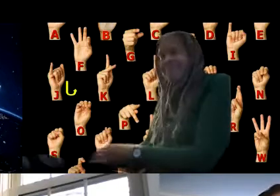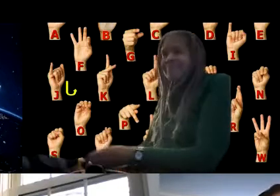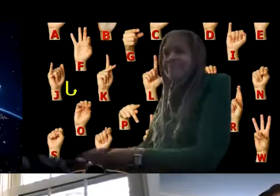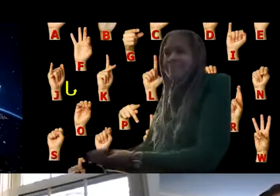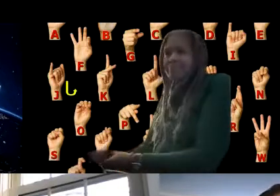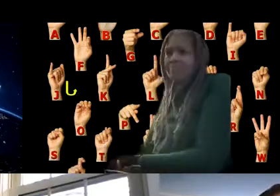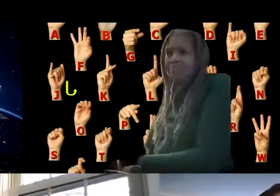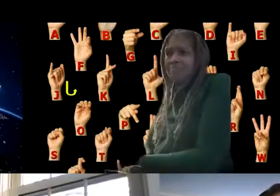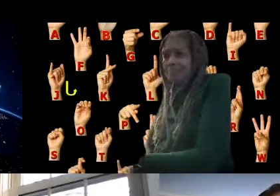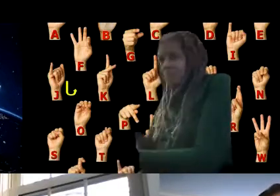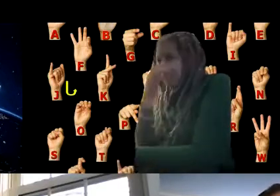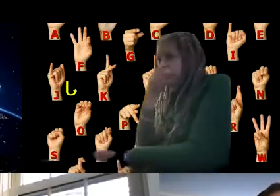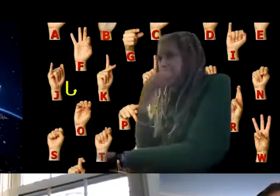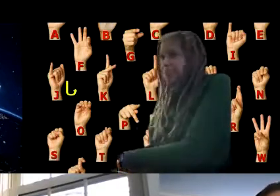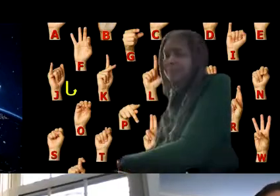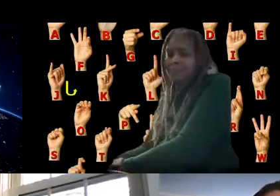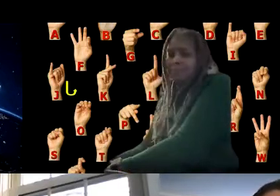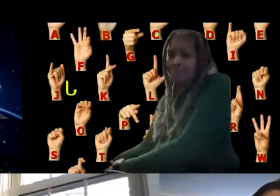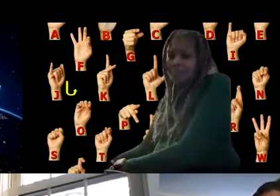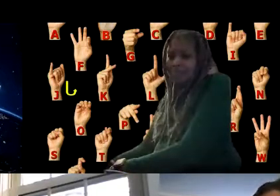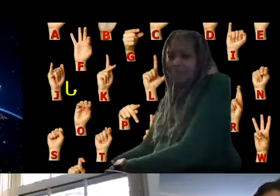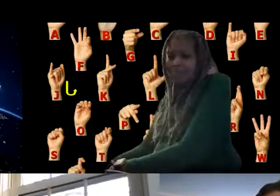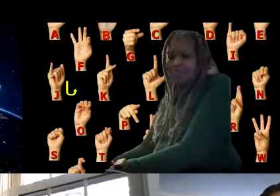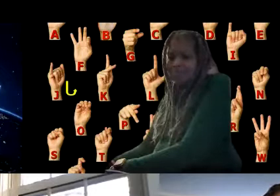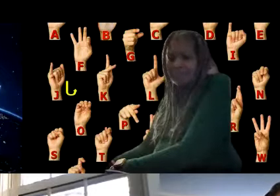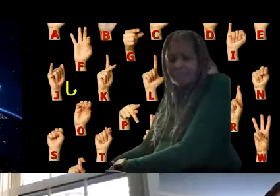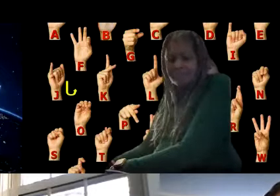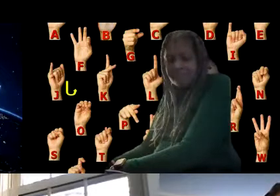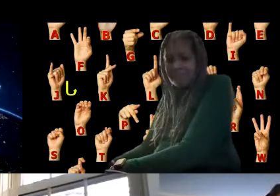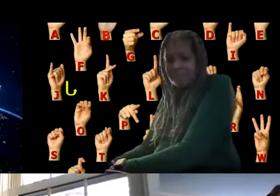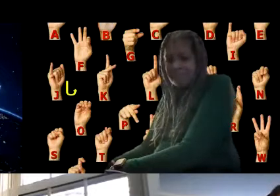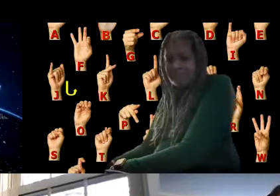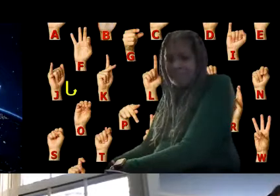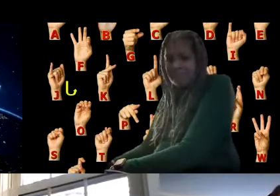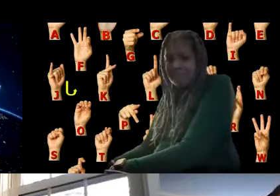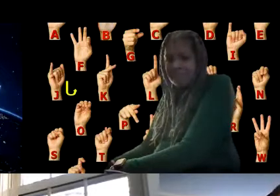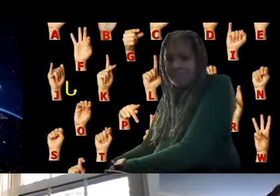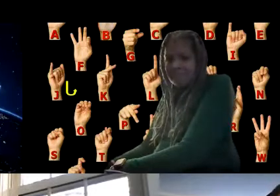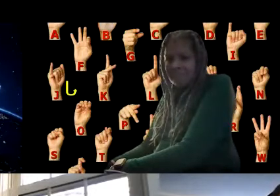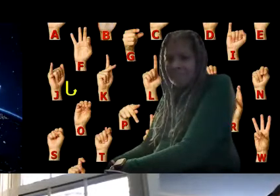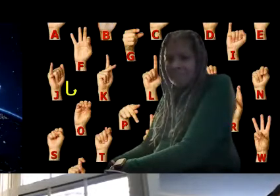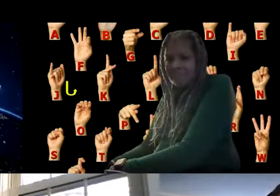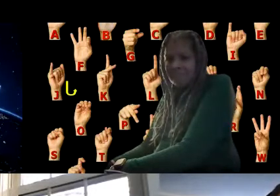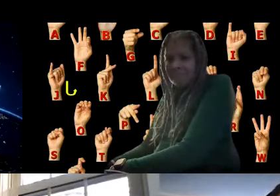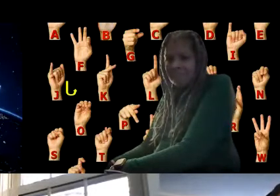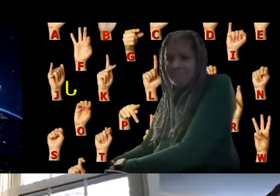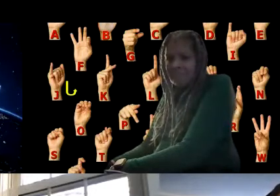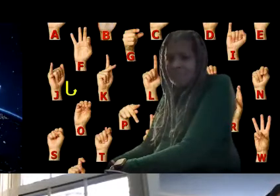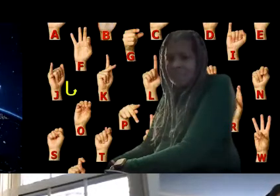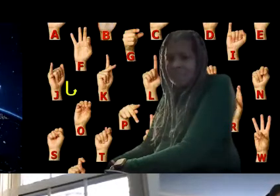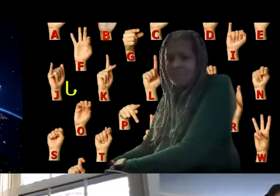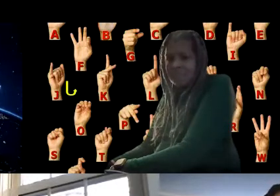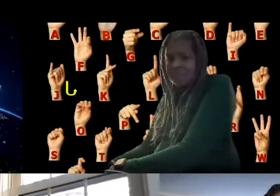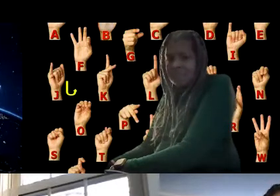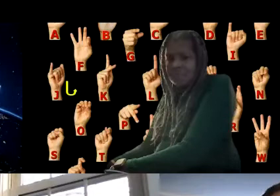think in those cases, it's based on a lot of what we've seen and experienced. We don't want it to